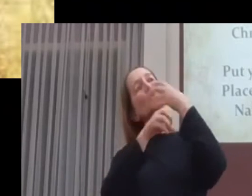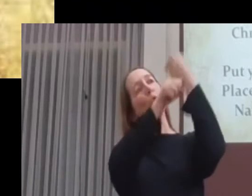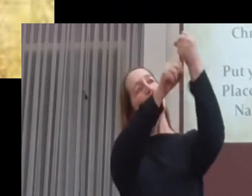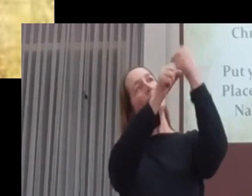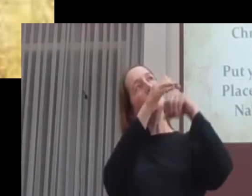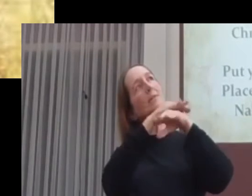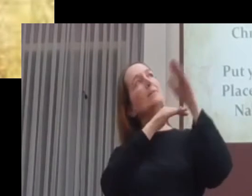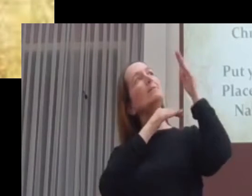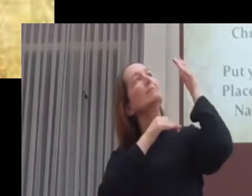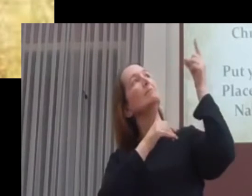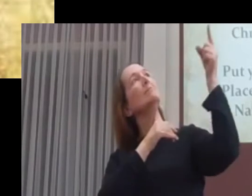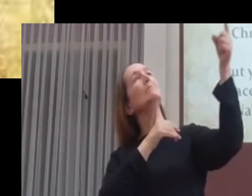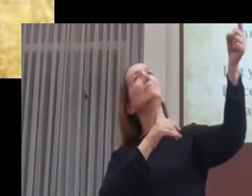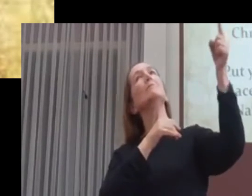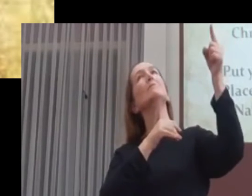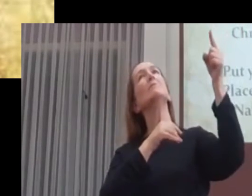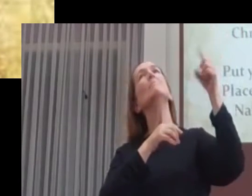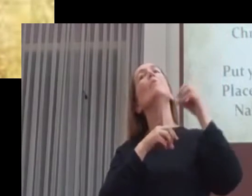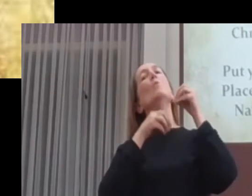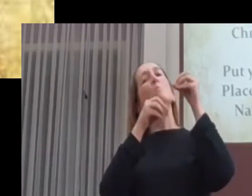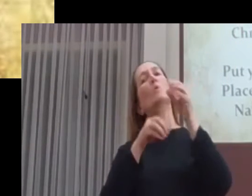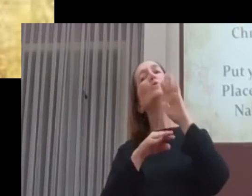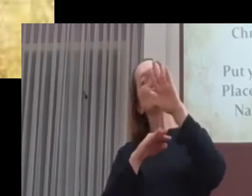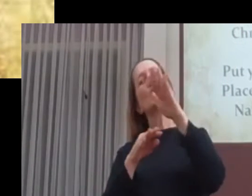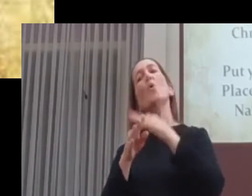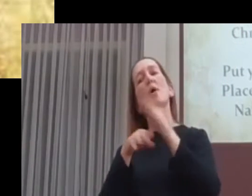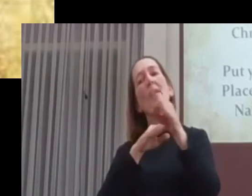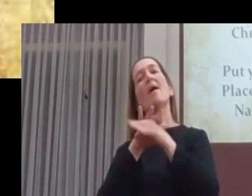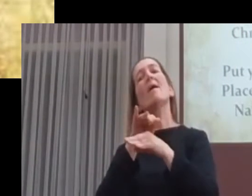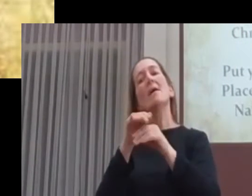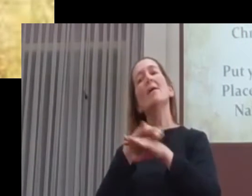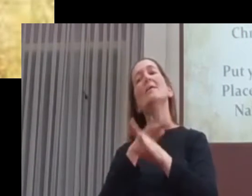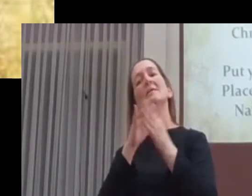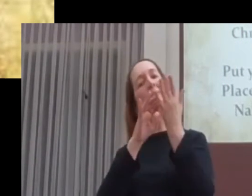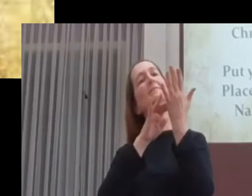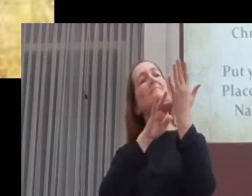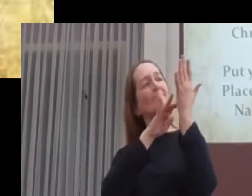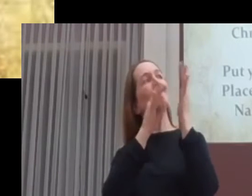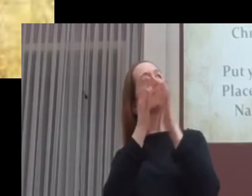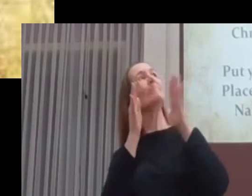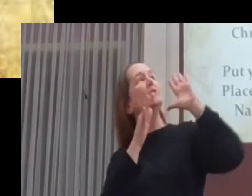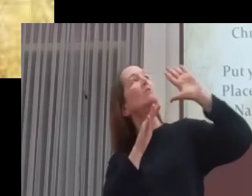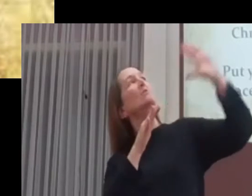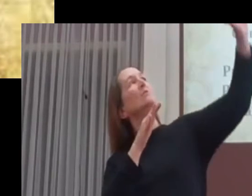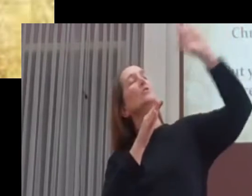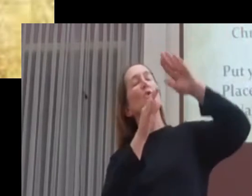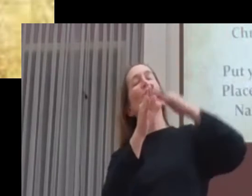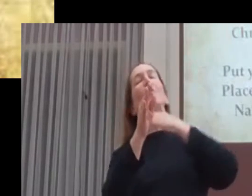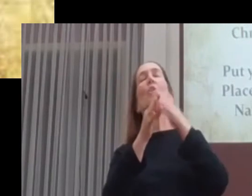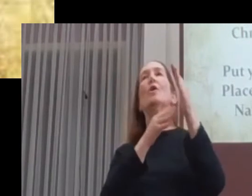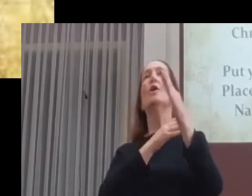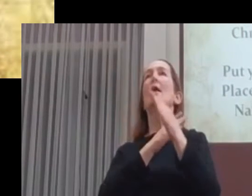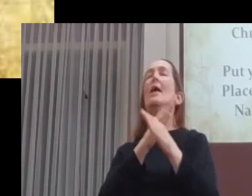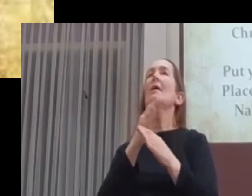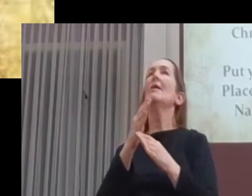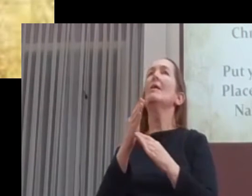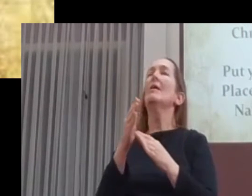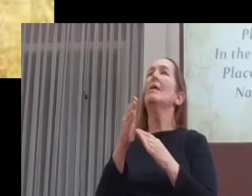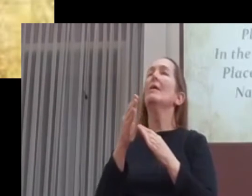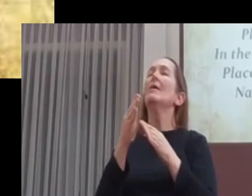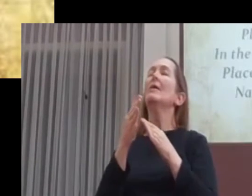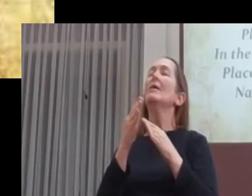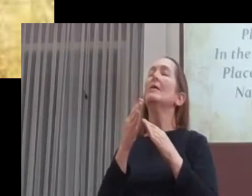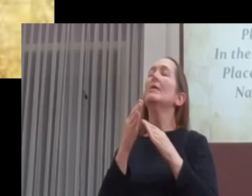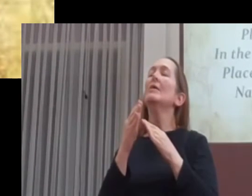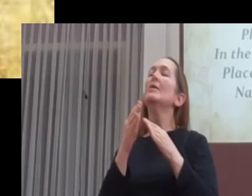Christ will comfort your heart. Put your trust in him. Place your